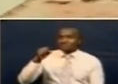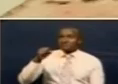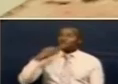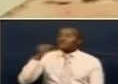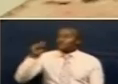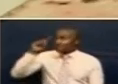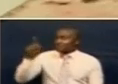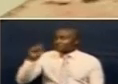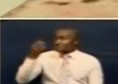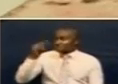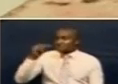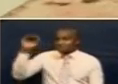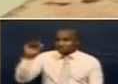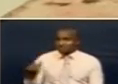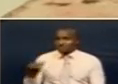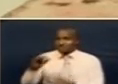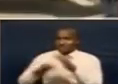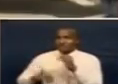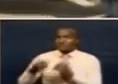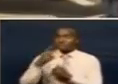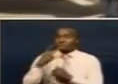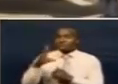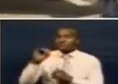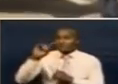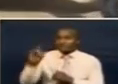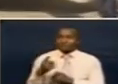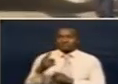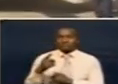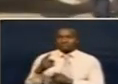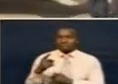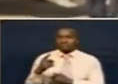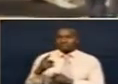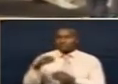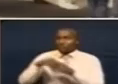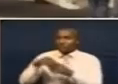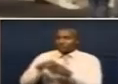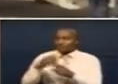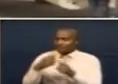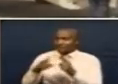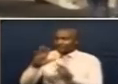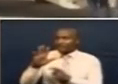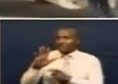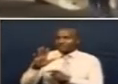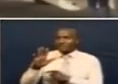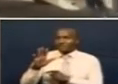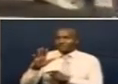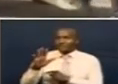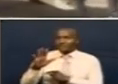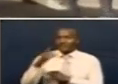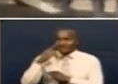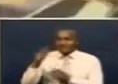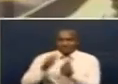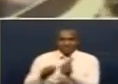500,000 metric tons to less than 250,000 metric tons within a 5-year period. Look at the production of